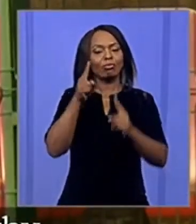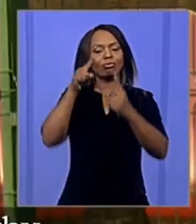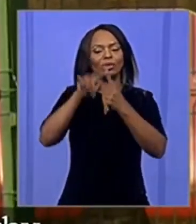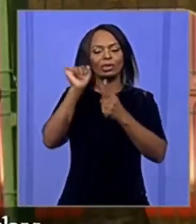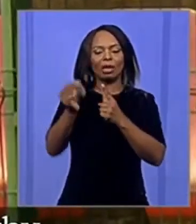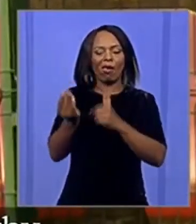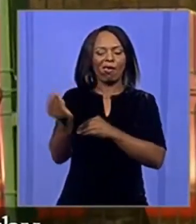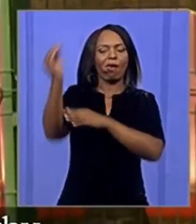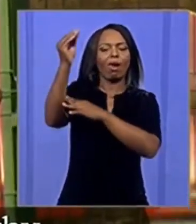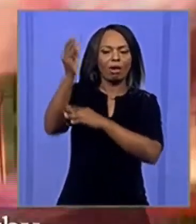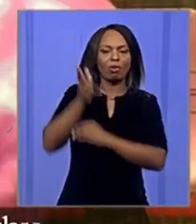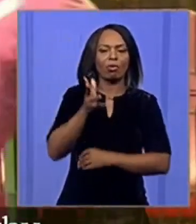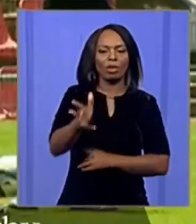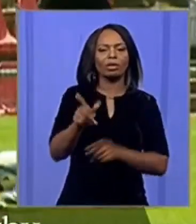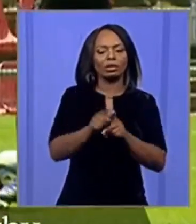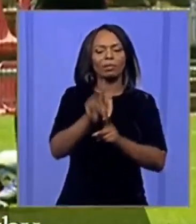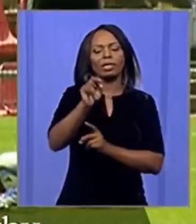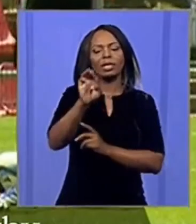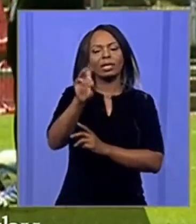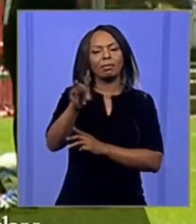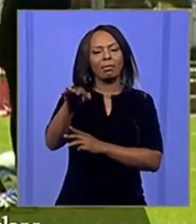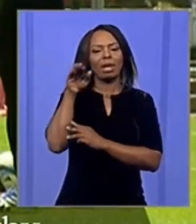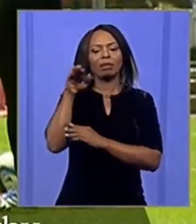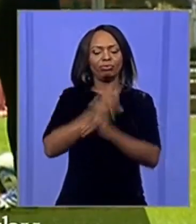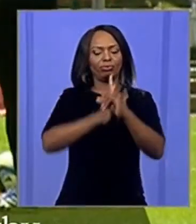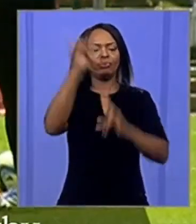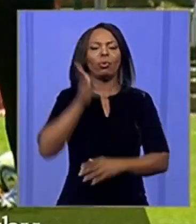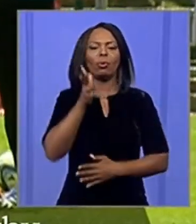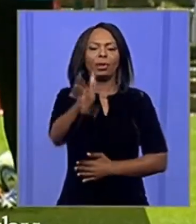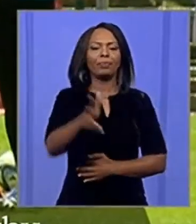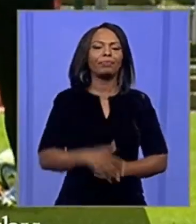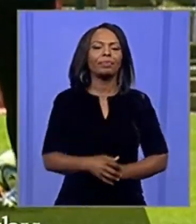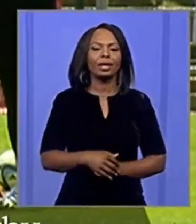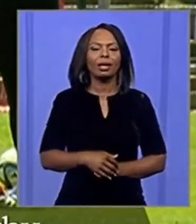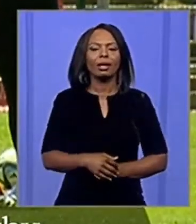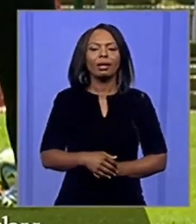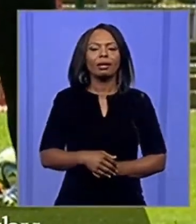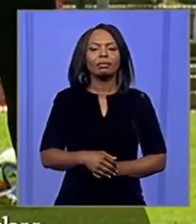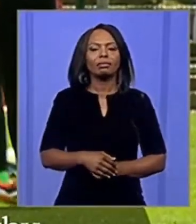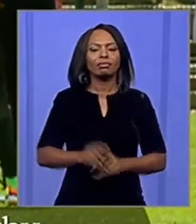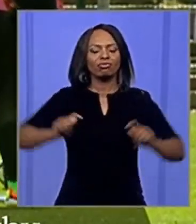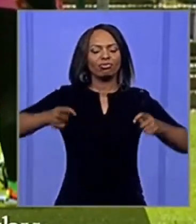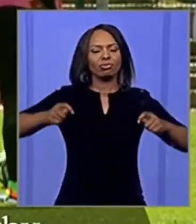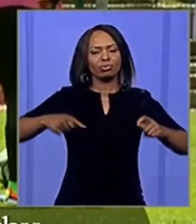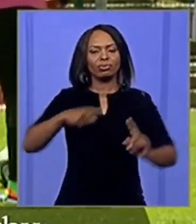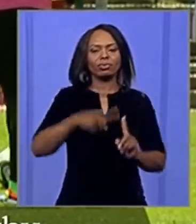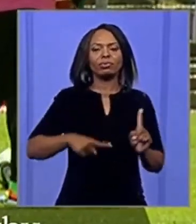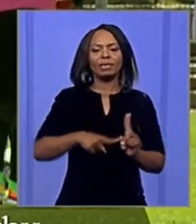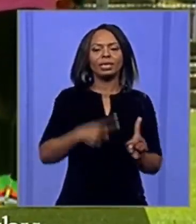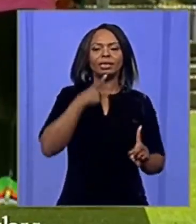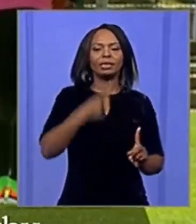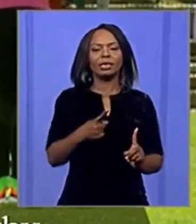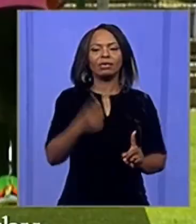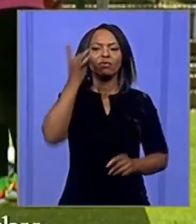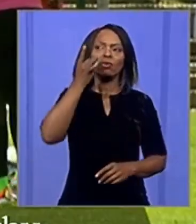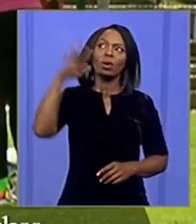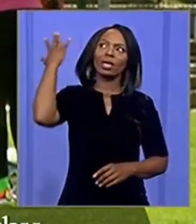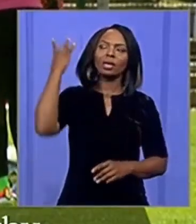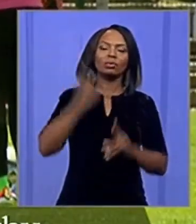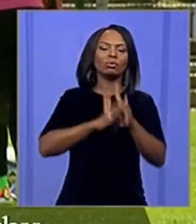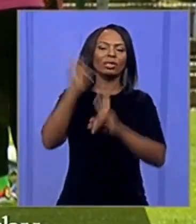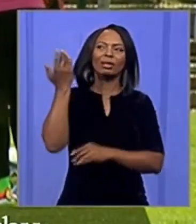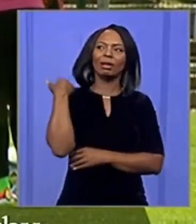diragatsa bontle mo sejaneng sa Nedbank. Motshameka morago wa Pirates a re ba tshwanetse go lebala ka dipholo tsa metshameko e fetileng